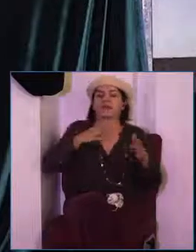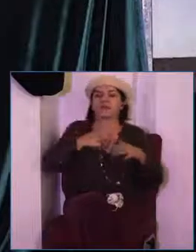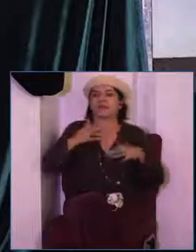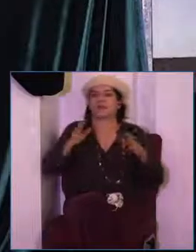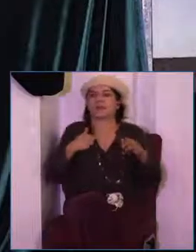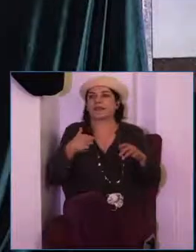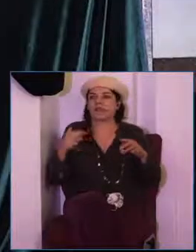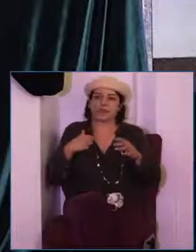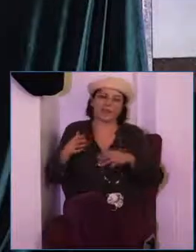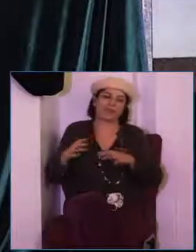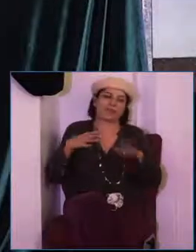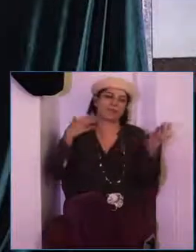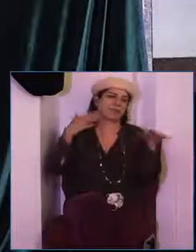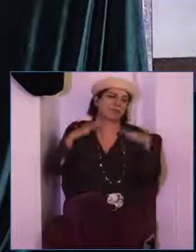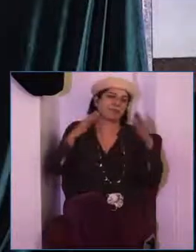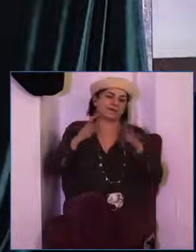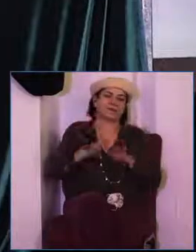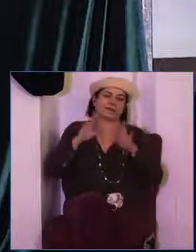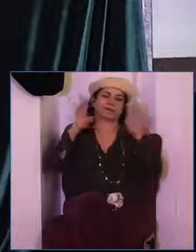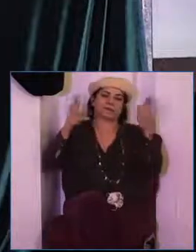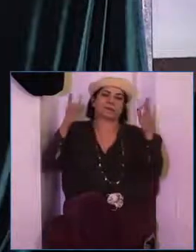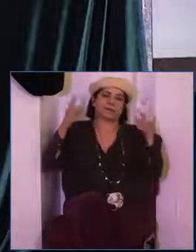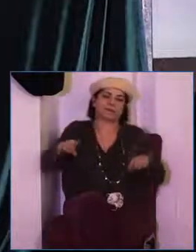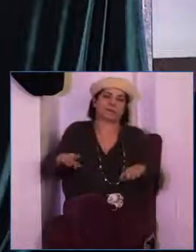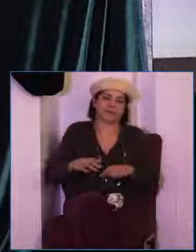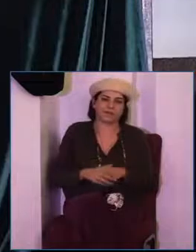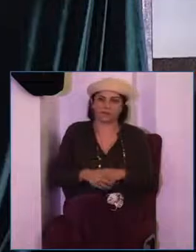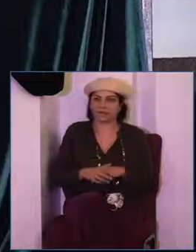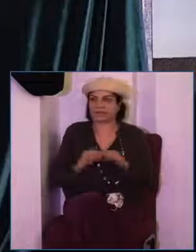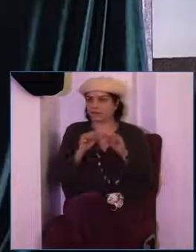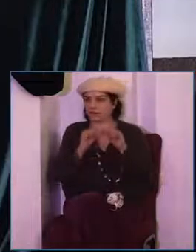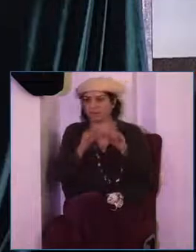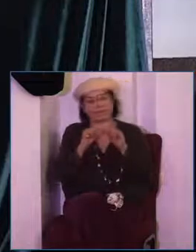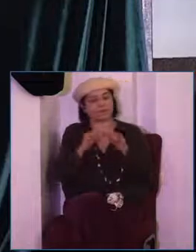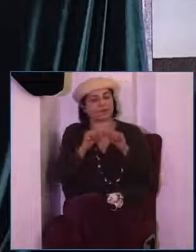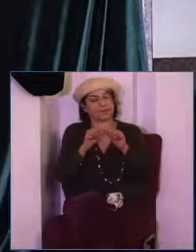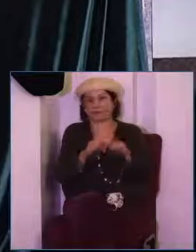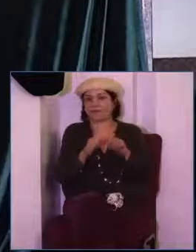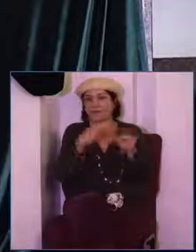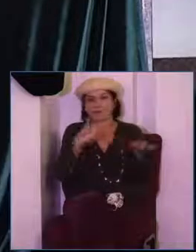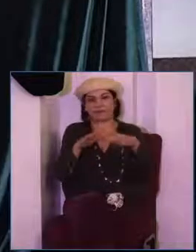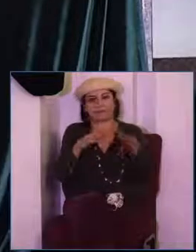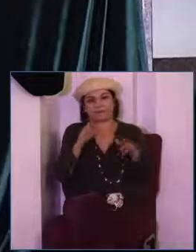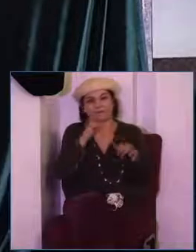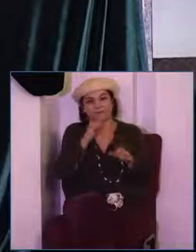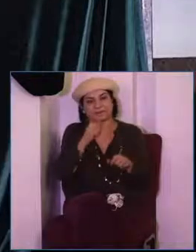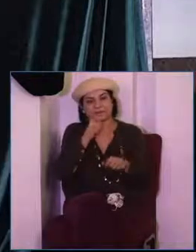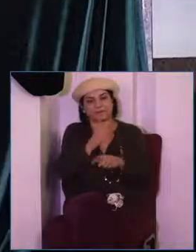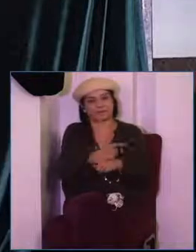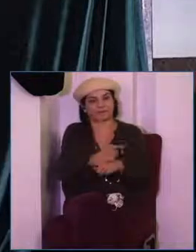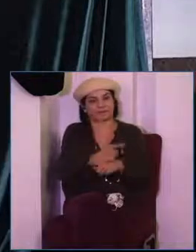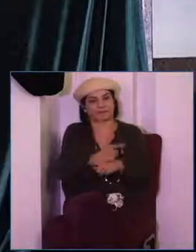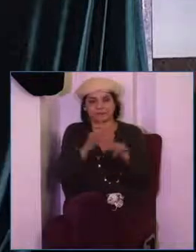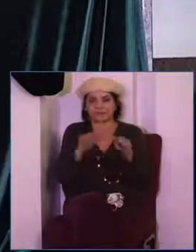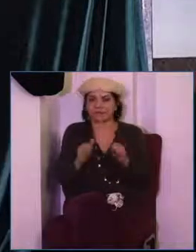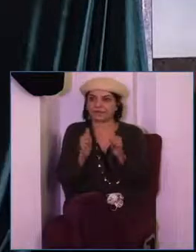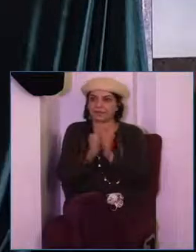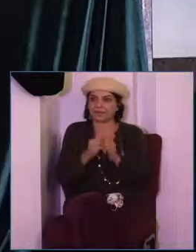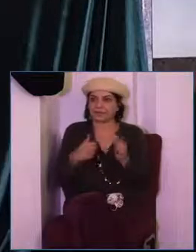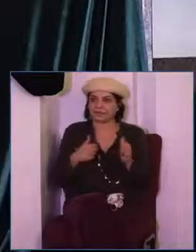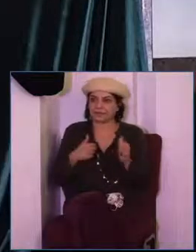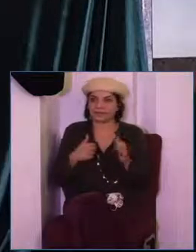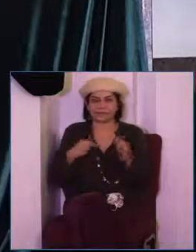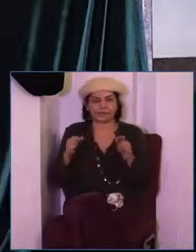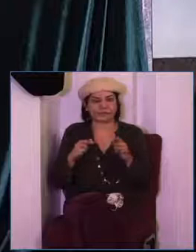a walking miracle. I said, well, just keep walking, sister. Just keep walking. Stay with me as long as you